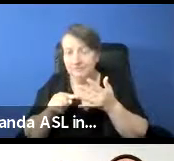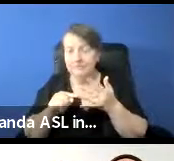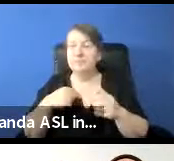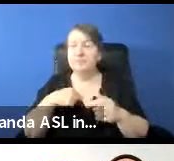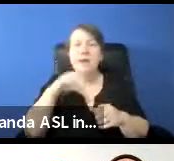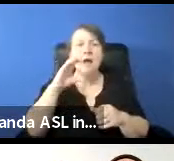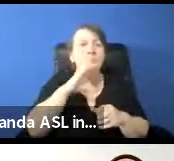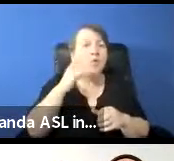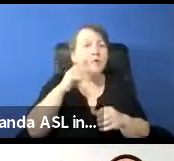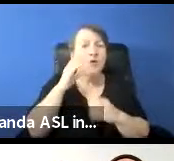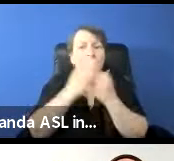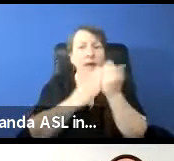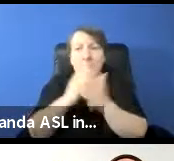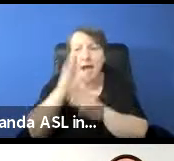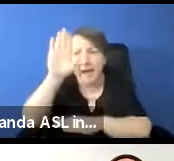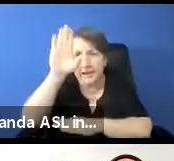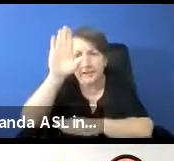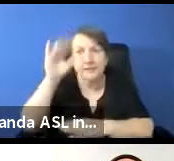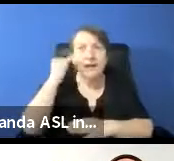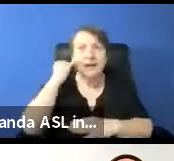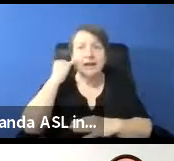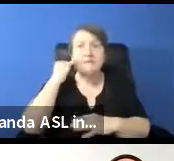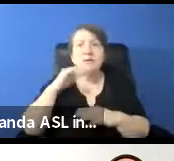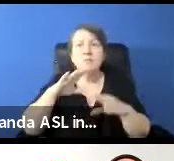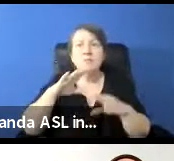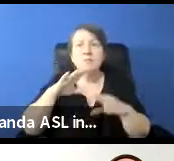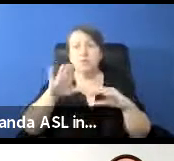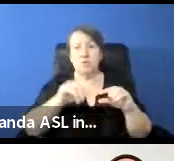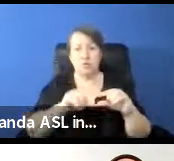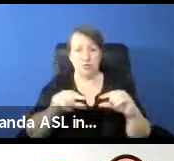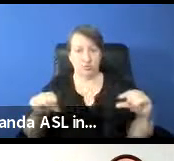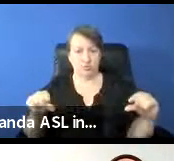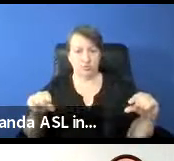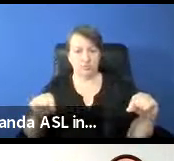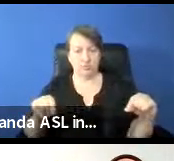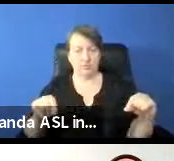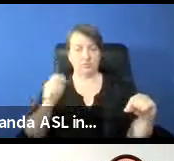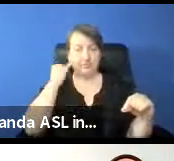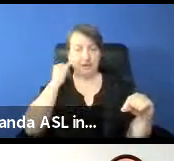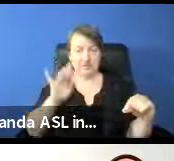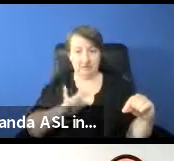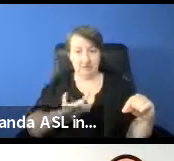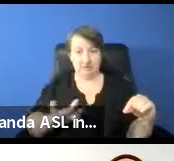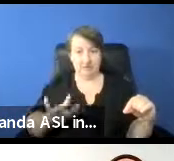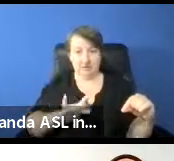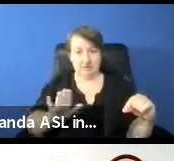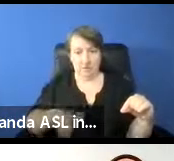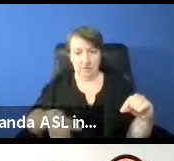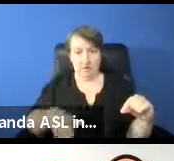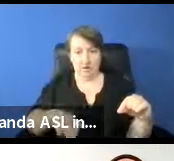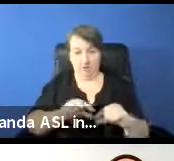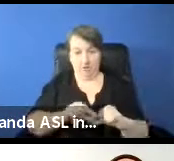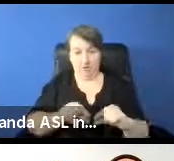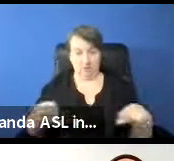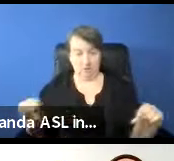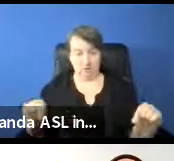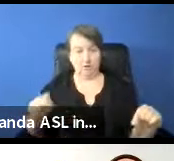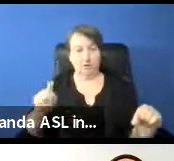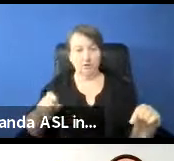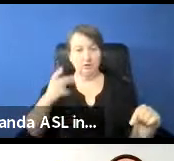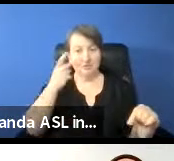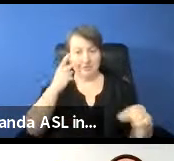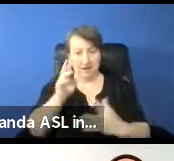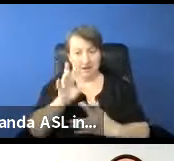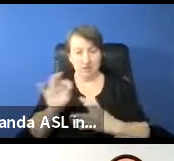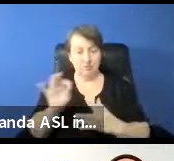for hands. If you can go to the bottom of your screen, if you hover over the very bottom of your screen, you should get an